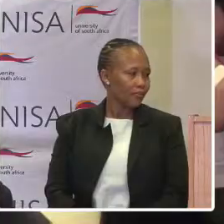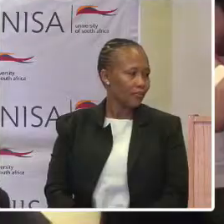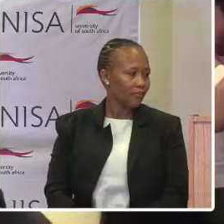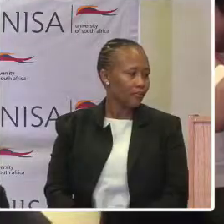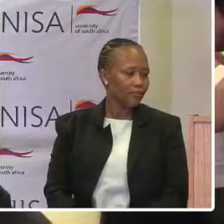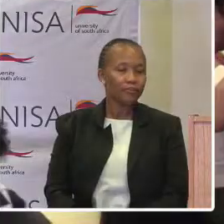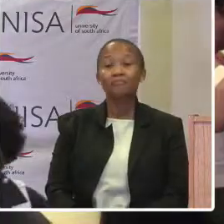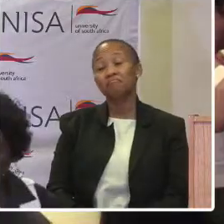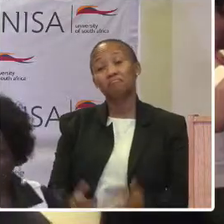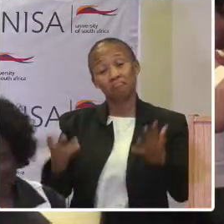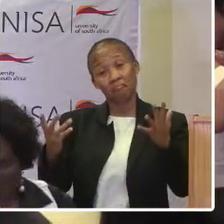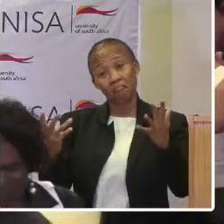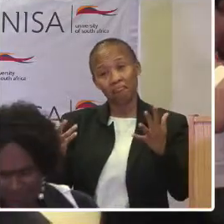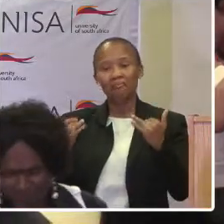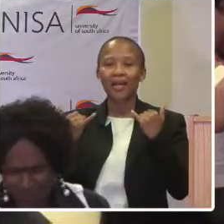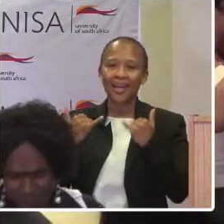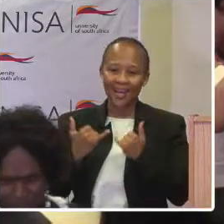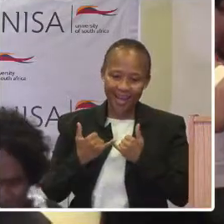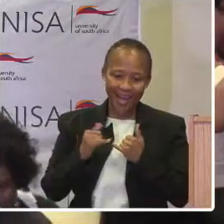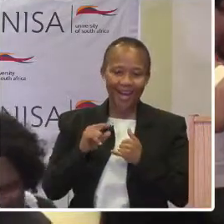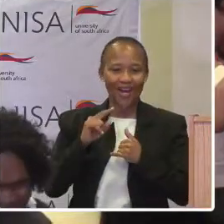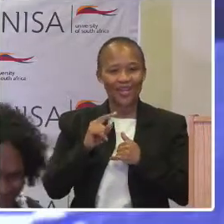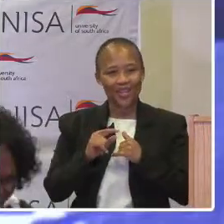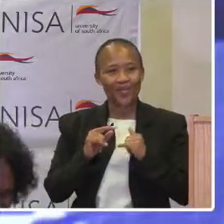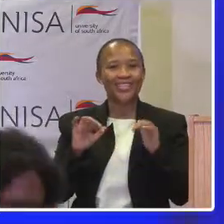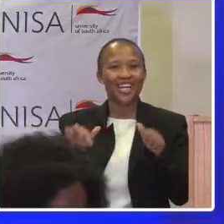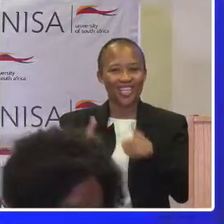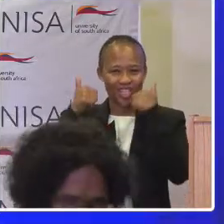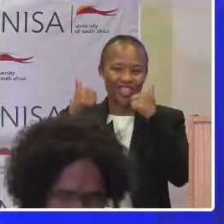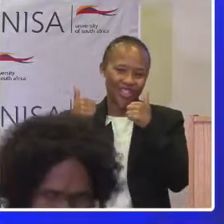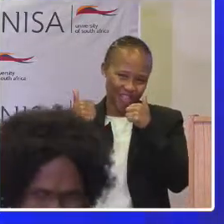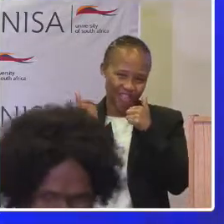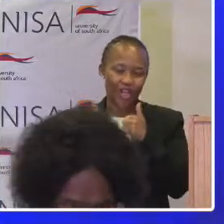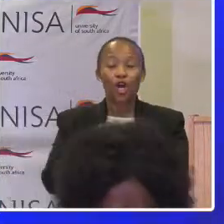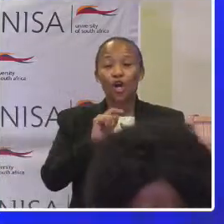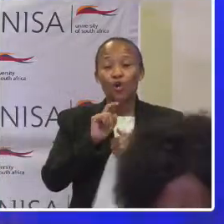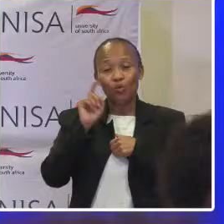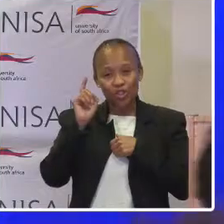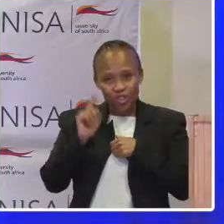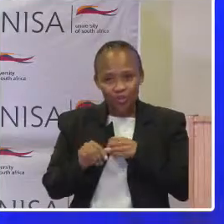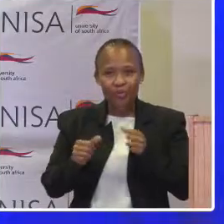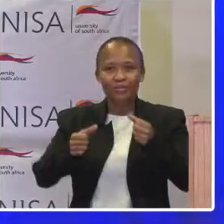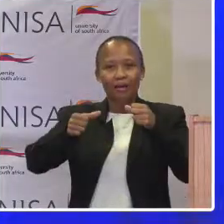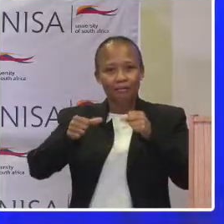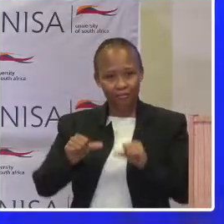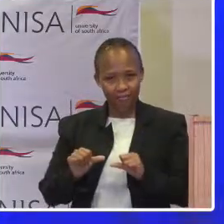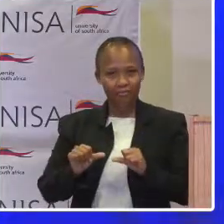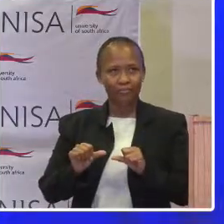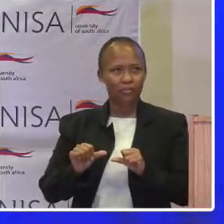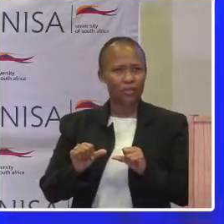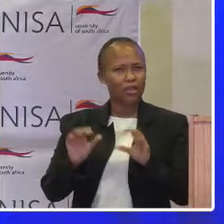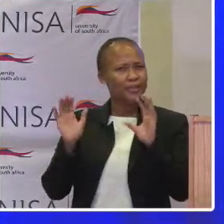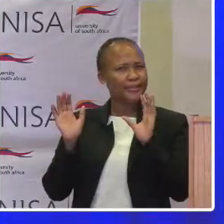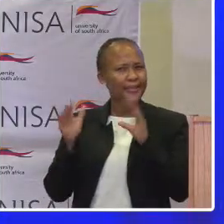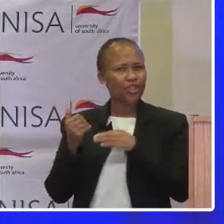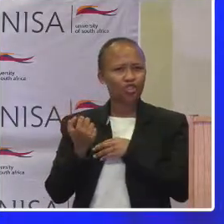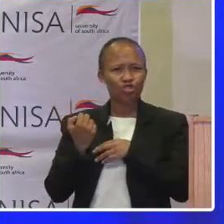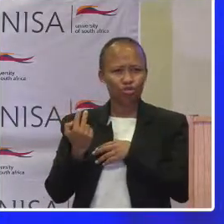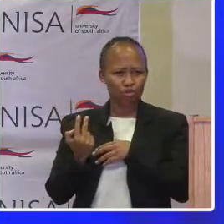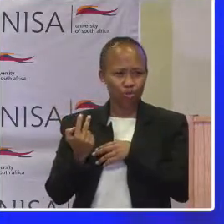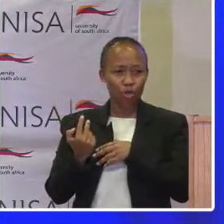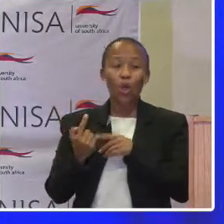All right, there was a technical glitch there. We're supposed to move to, yes, session 2. It's the same